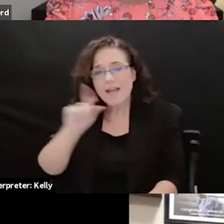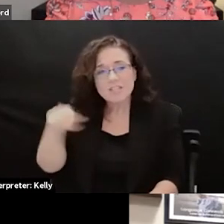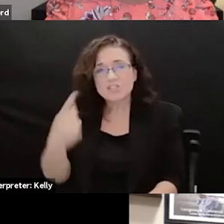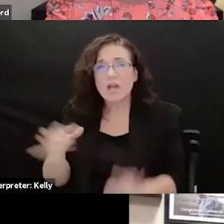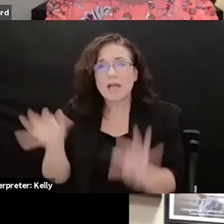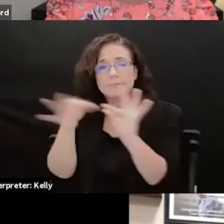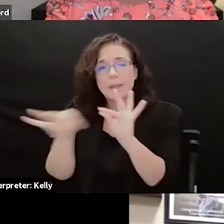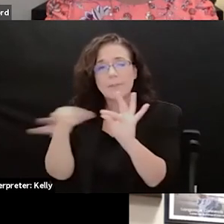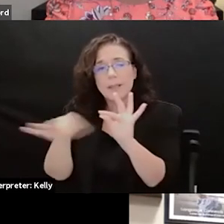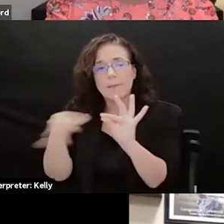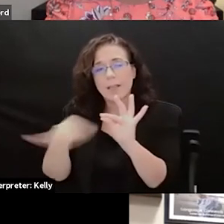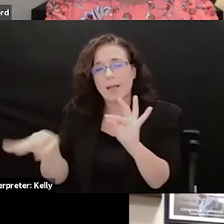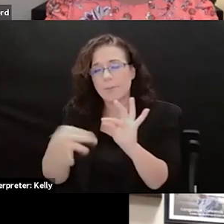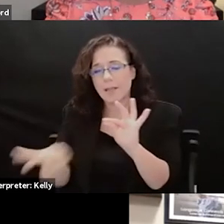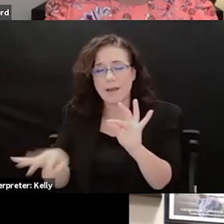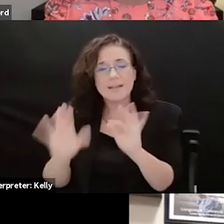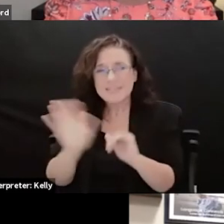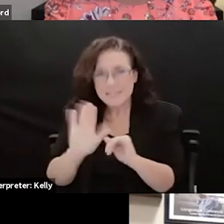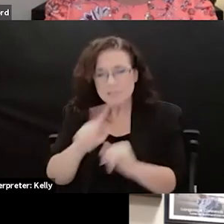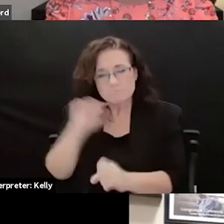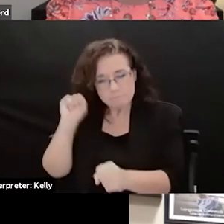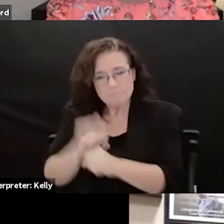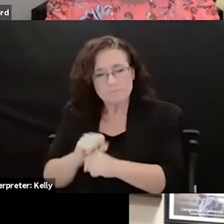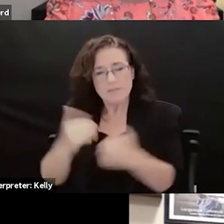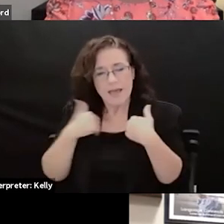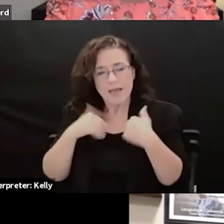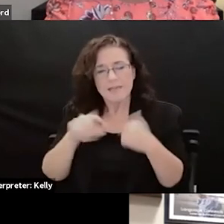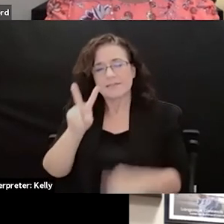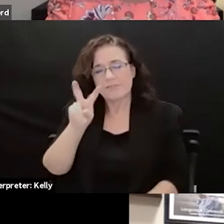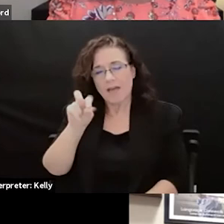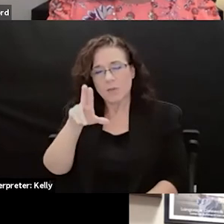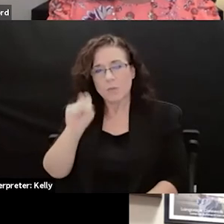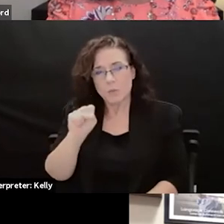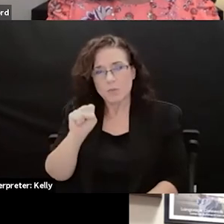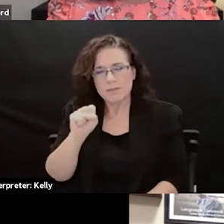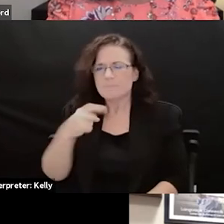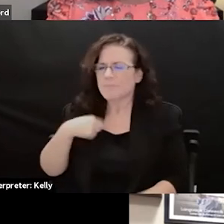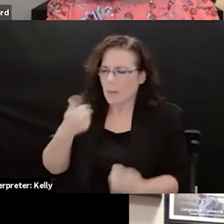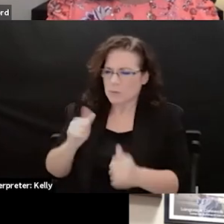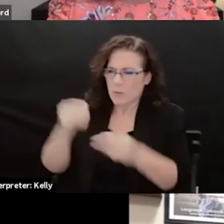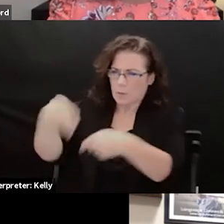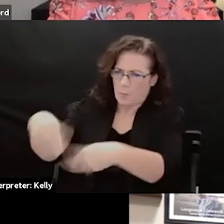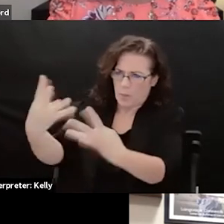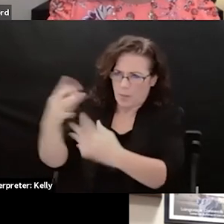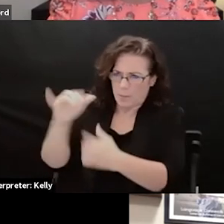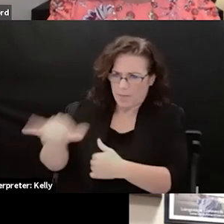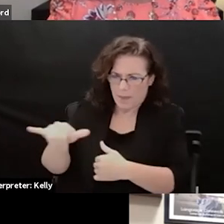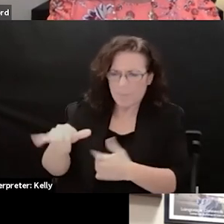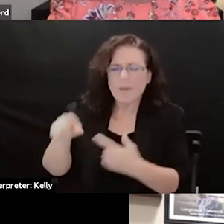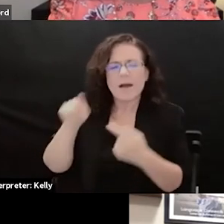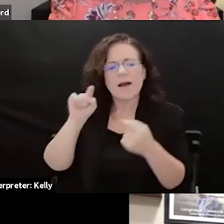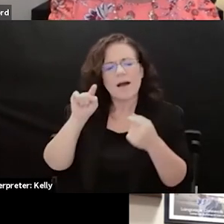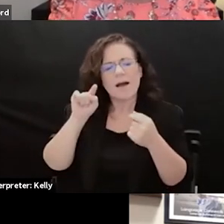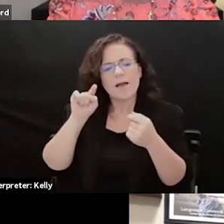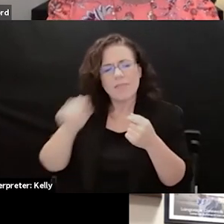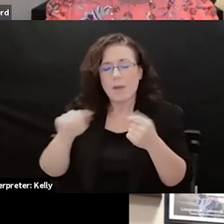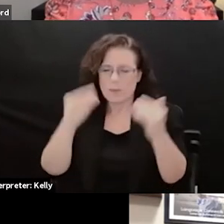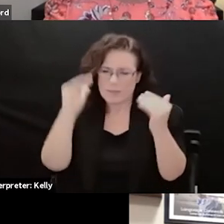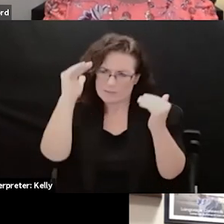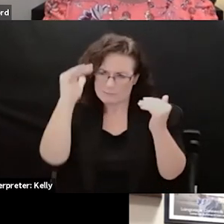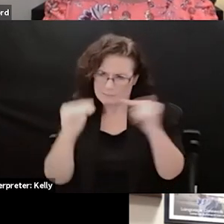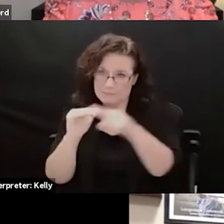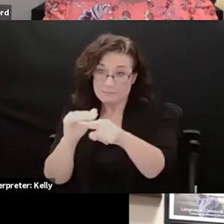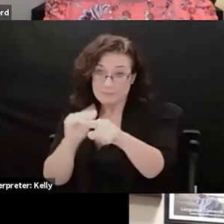particular i was trying to pull it up which is uh the the be it further resolved after item five which really gets into